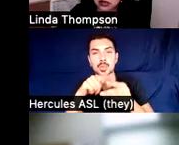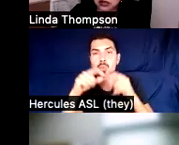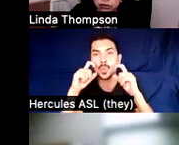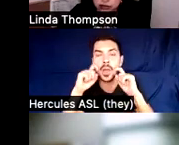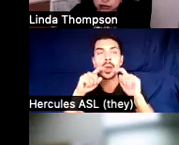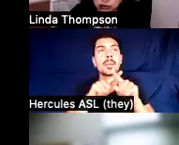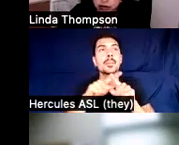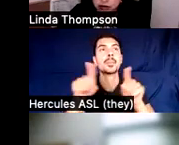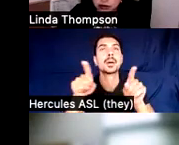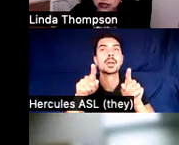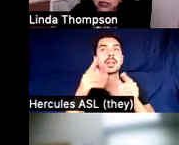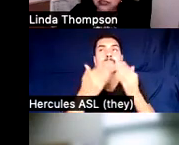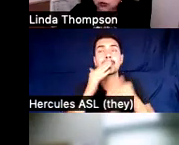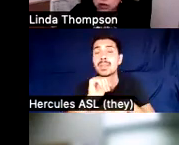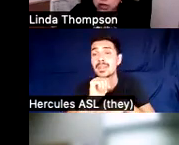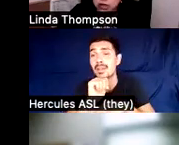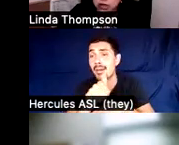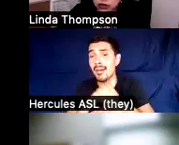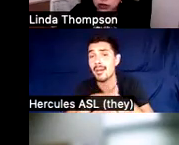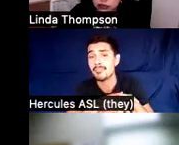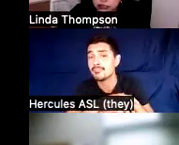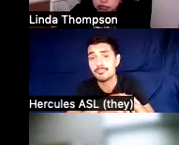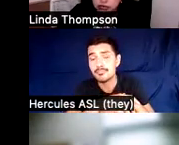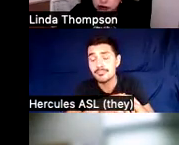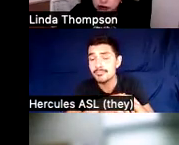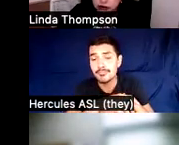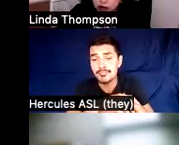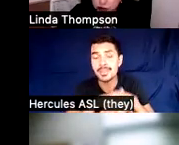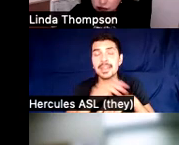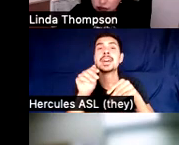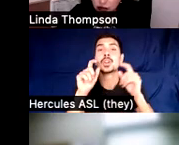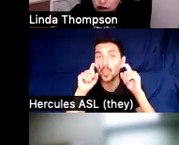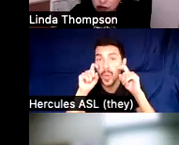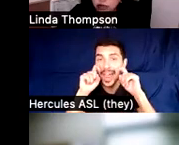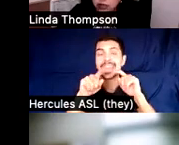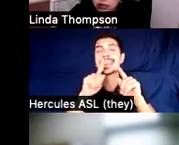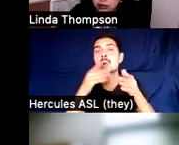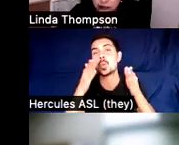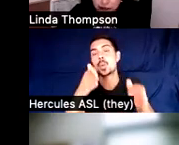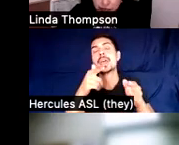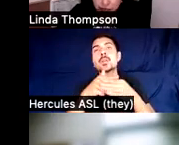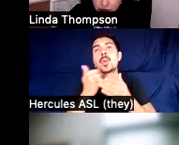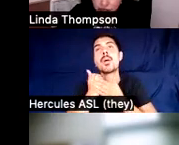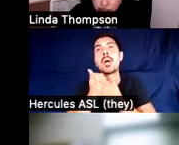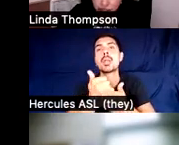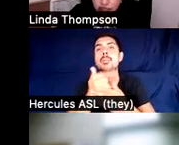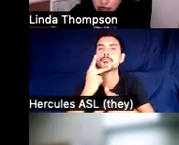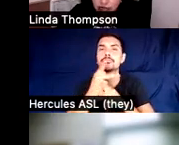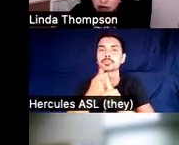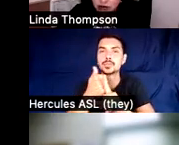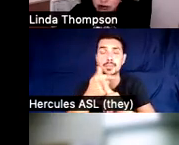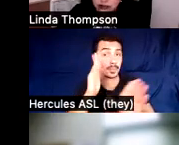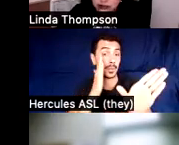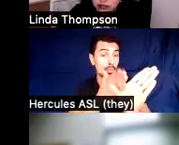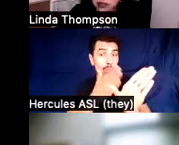it's actually not. It's a way for you to take care of yourself. And psychology